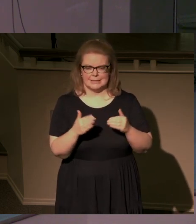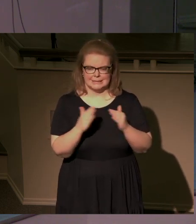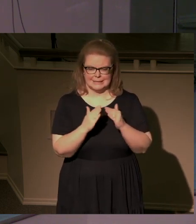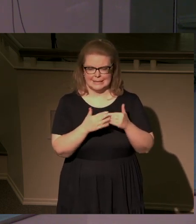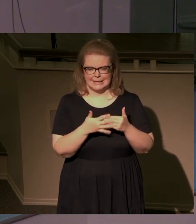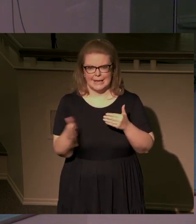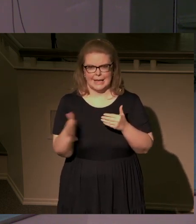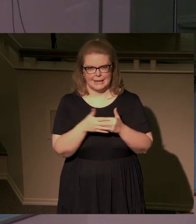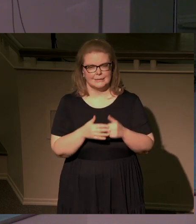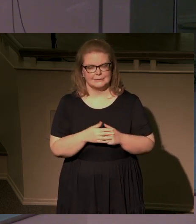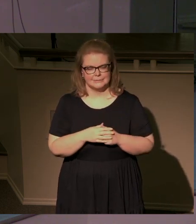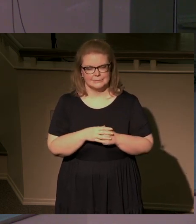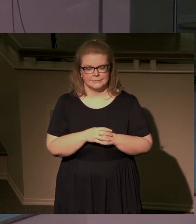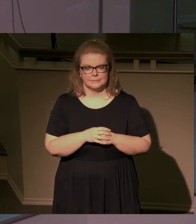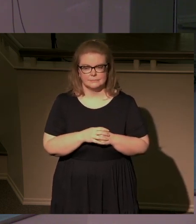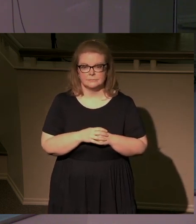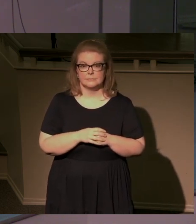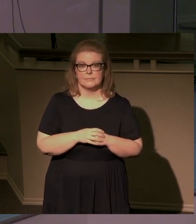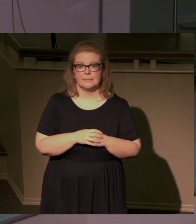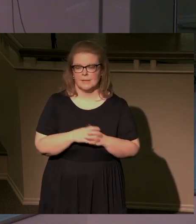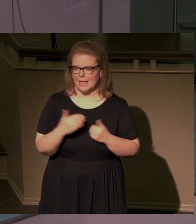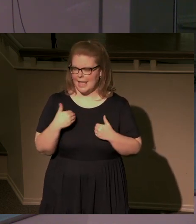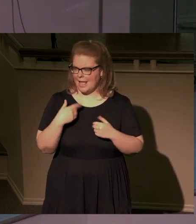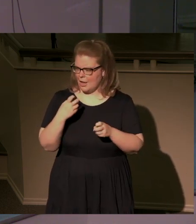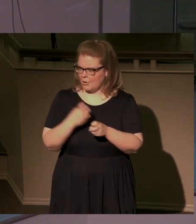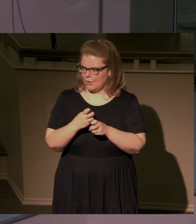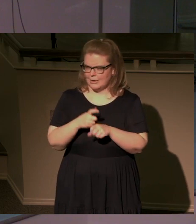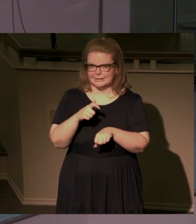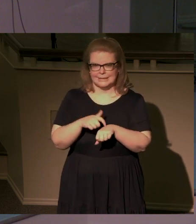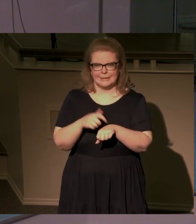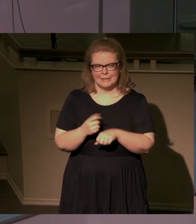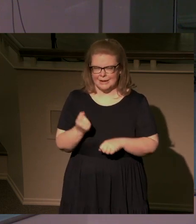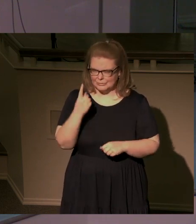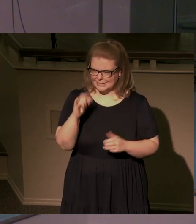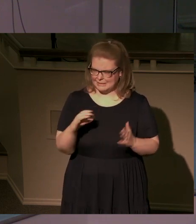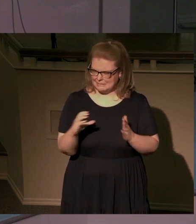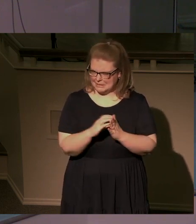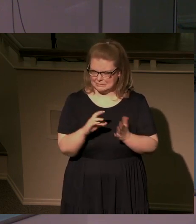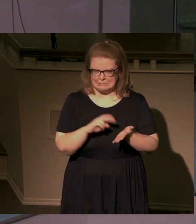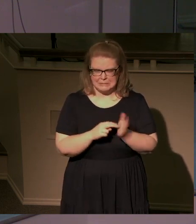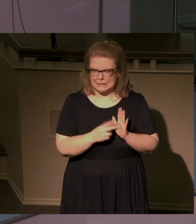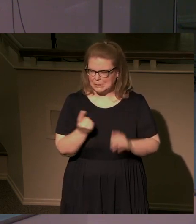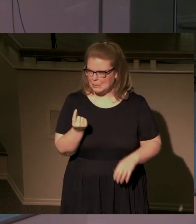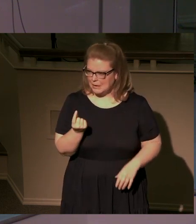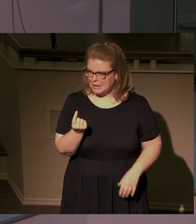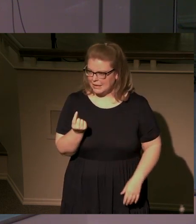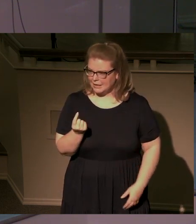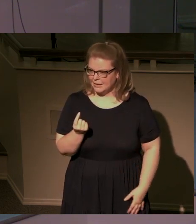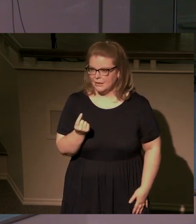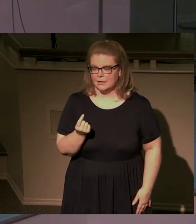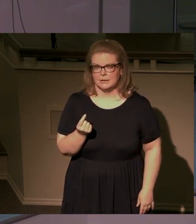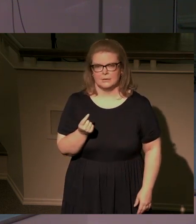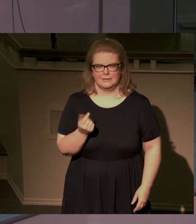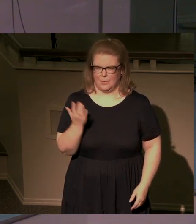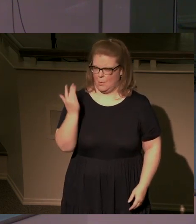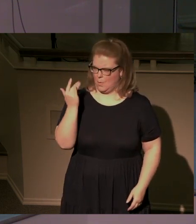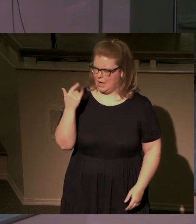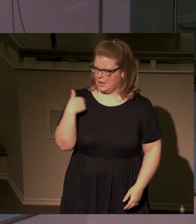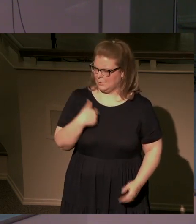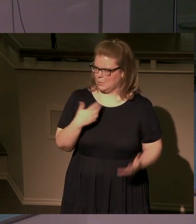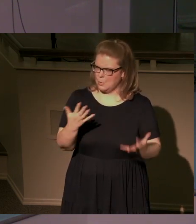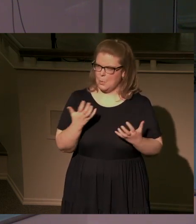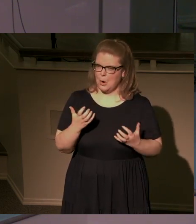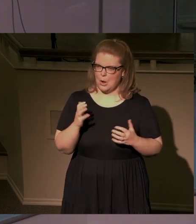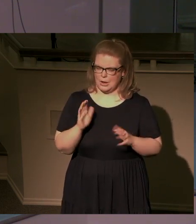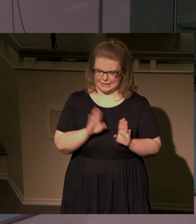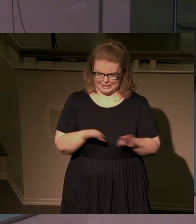Variously translated. I had a hard time understanding this passage for a long time because I thought, why would we want our kids to